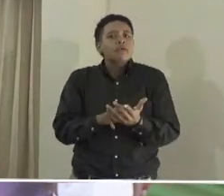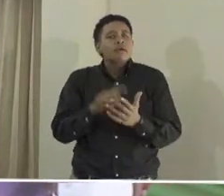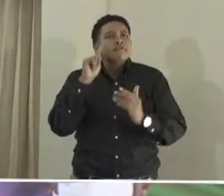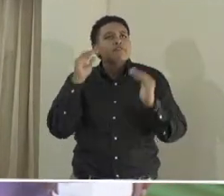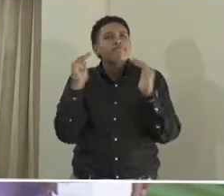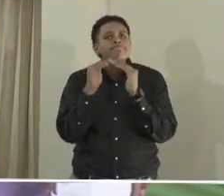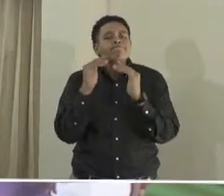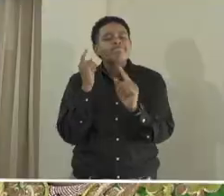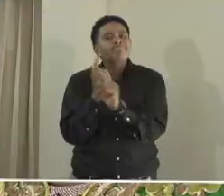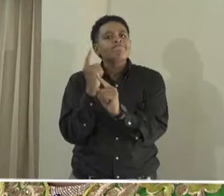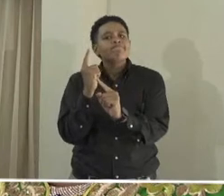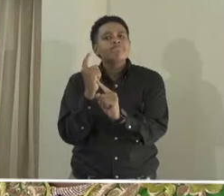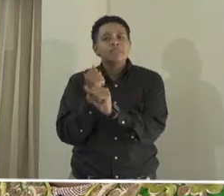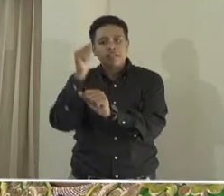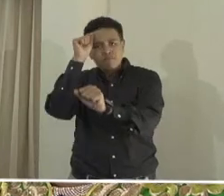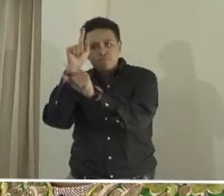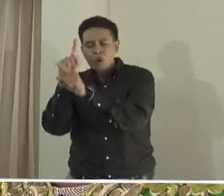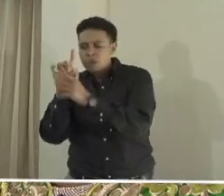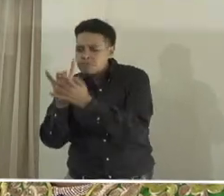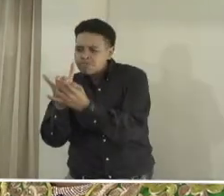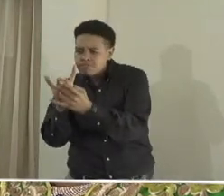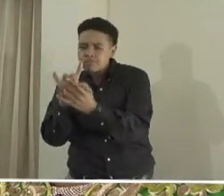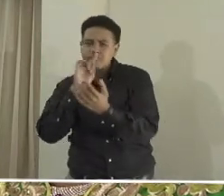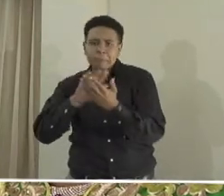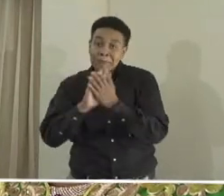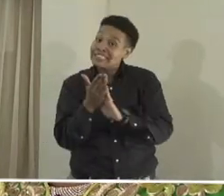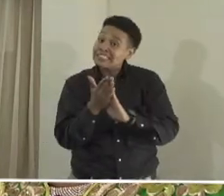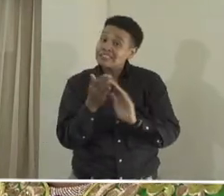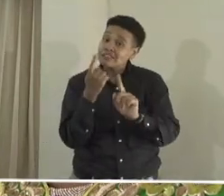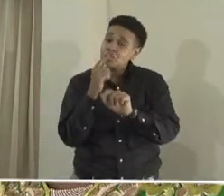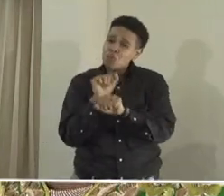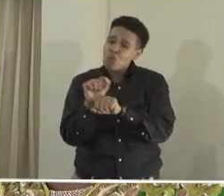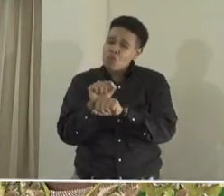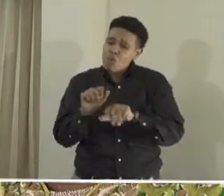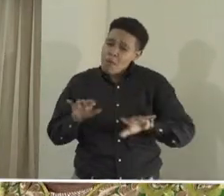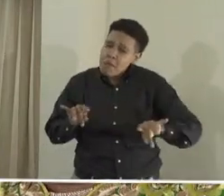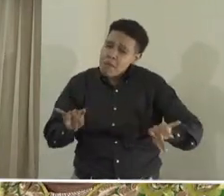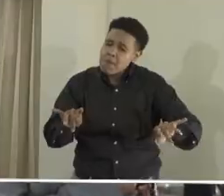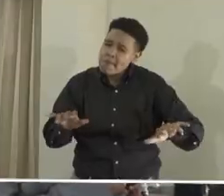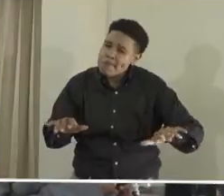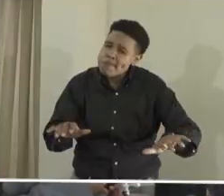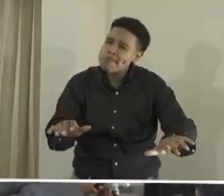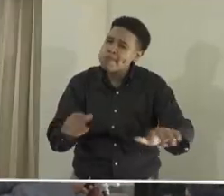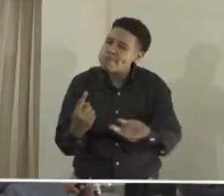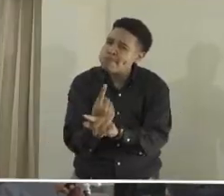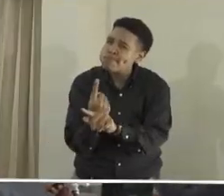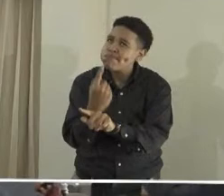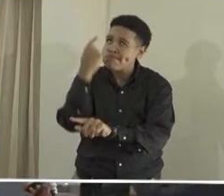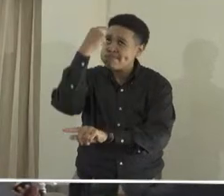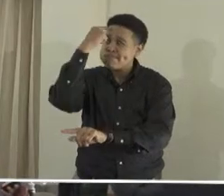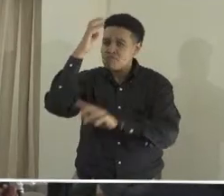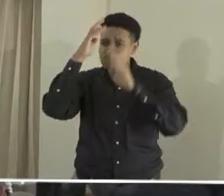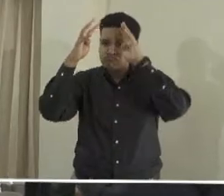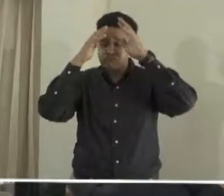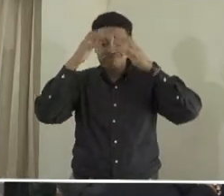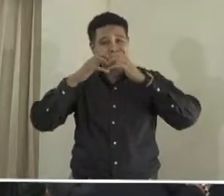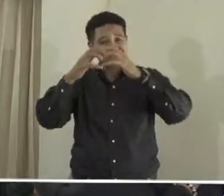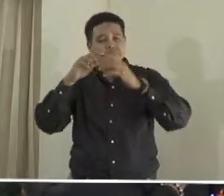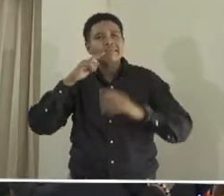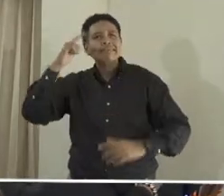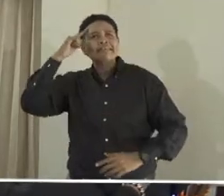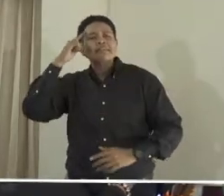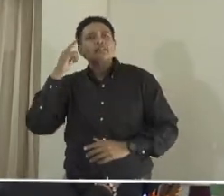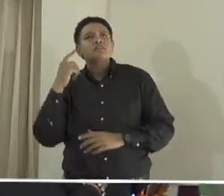justice, brotherhood and peace, to work diligently and creatively, to